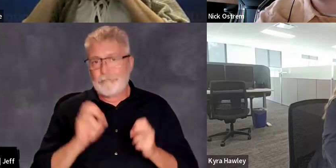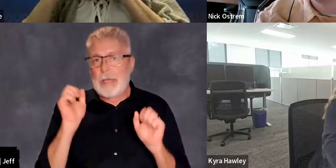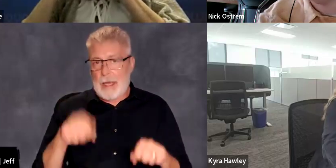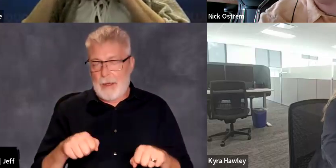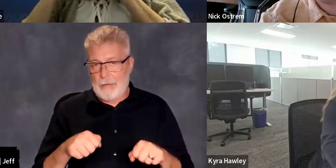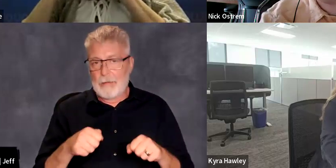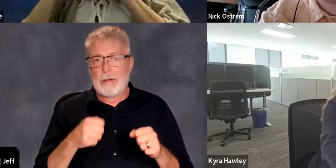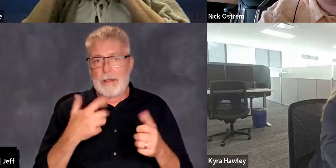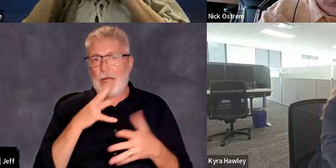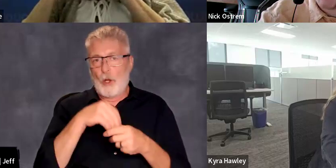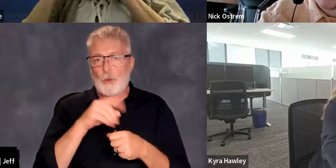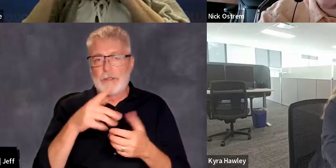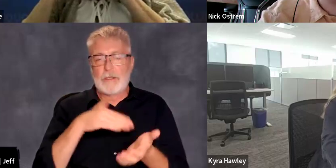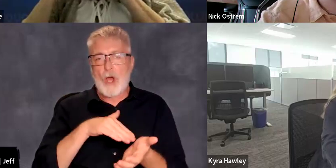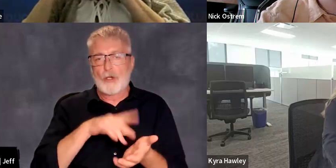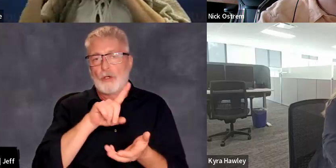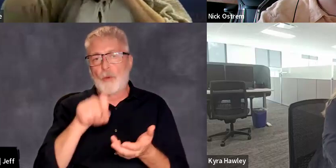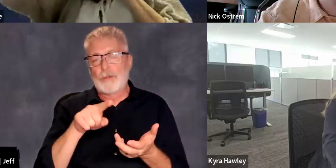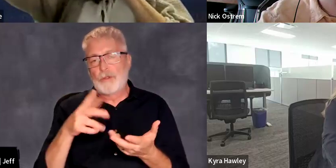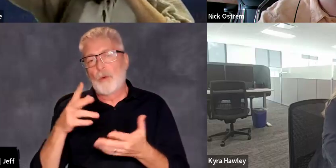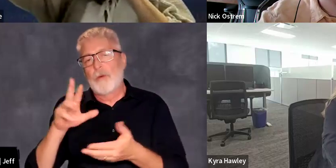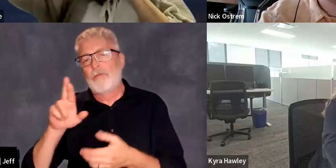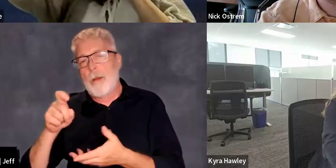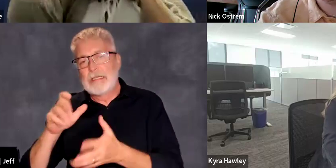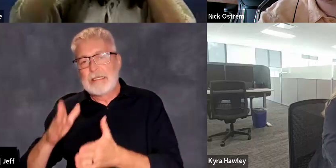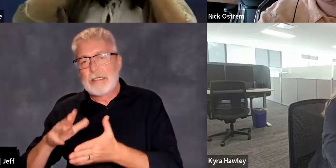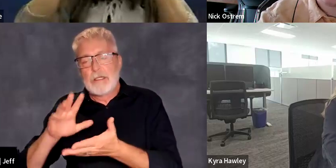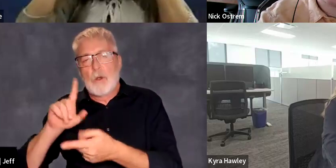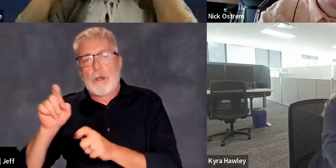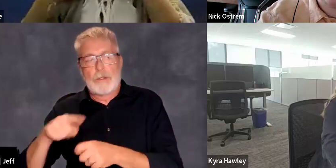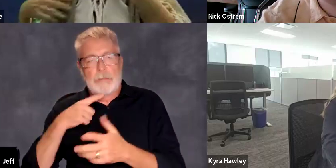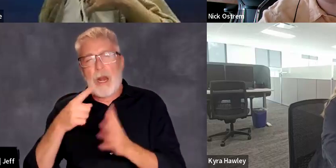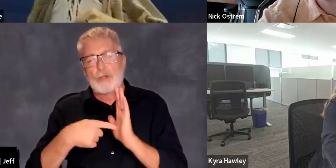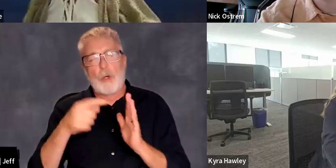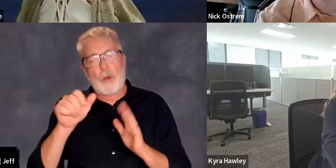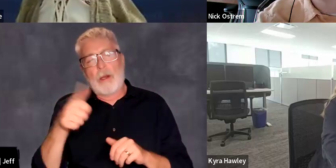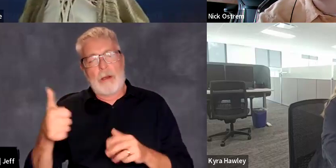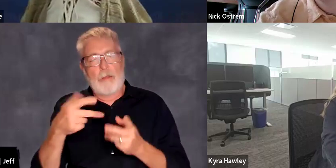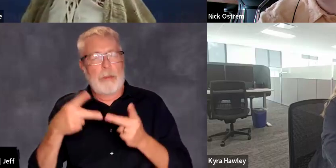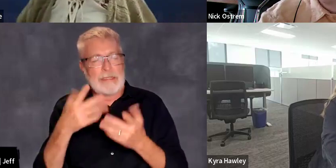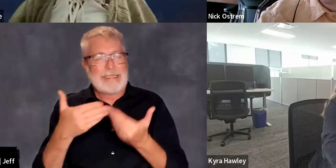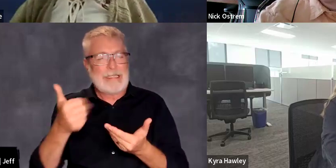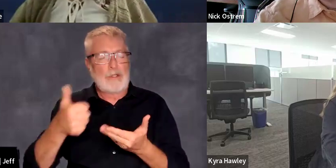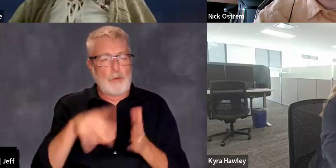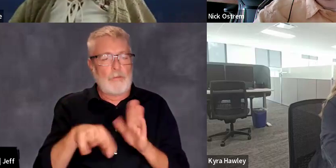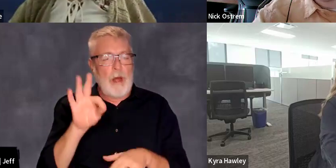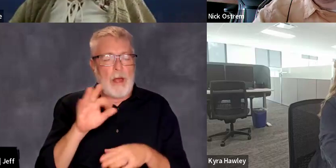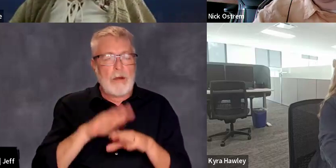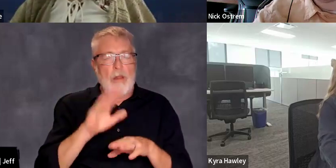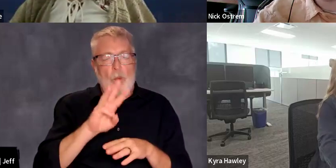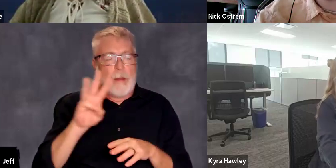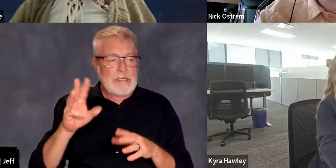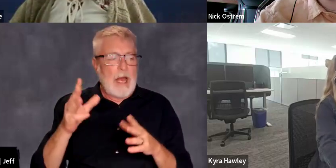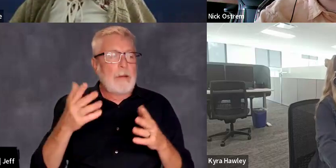questions by clicking on this link, but I'll show you another place to do it that's a little easier to get to on the PrepWise website. And step